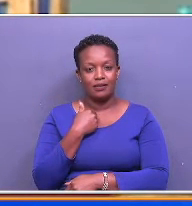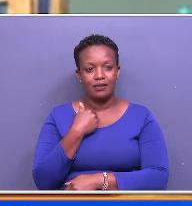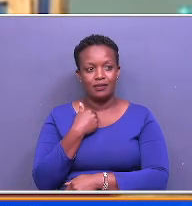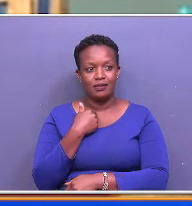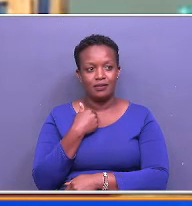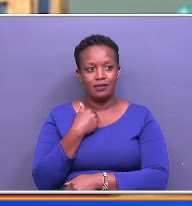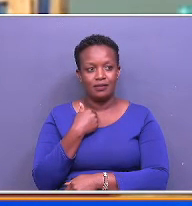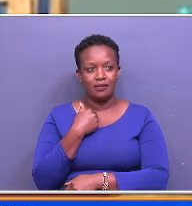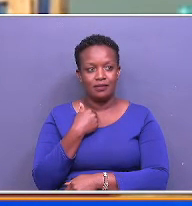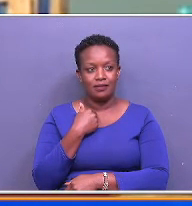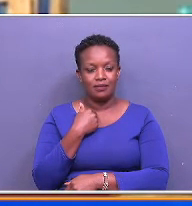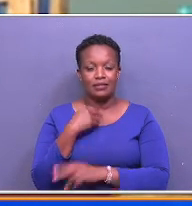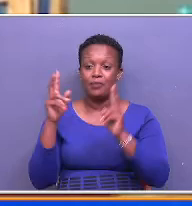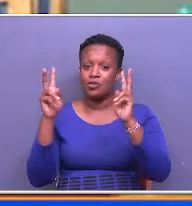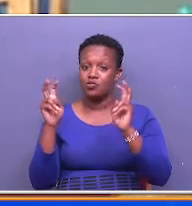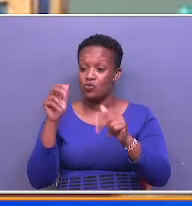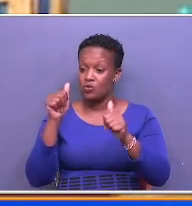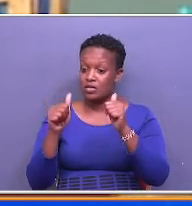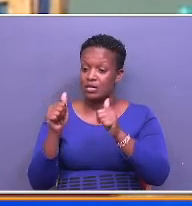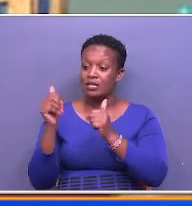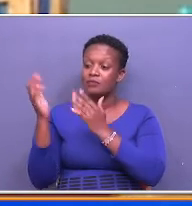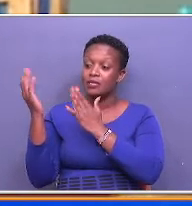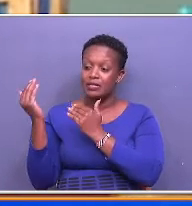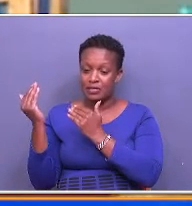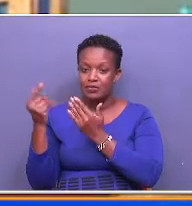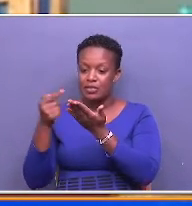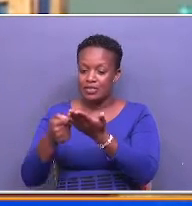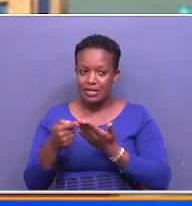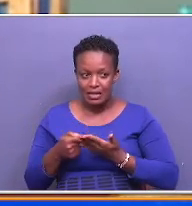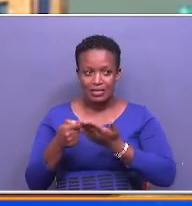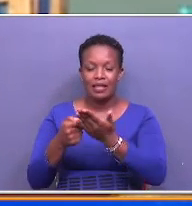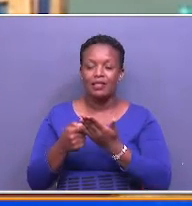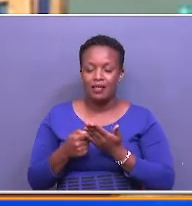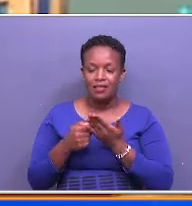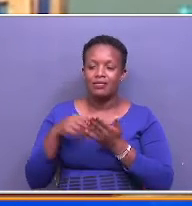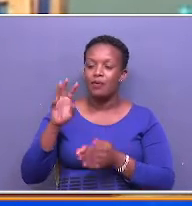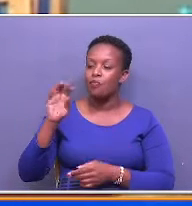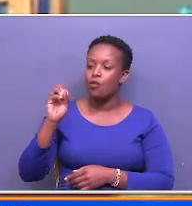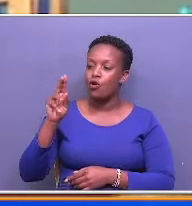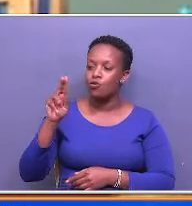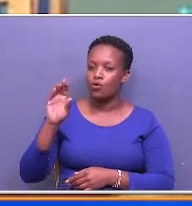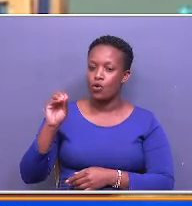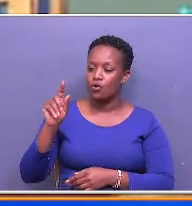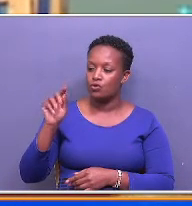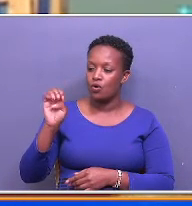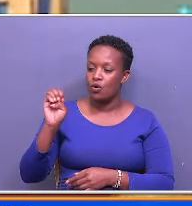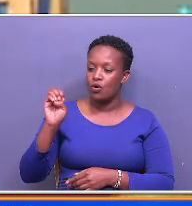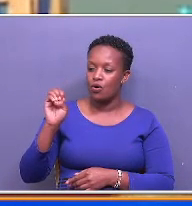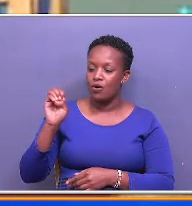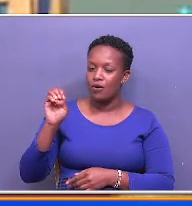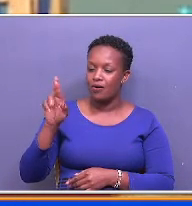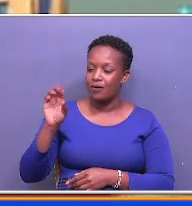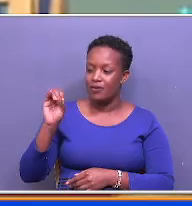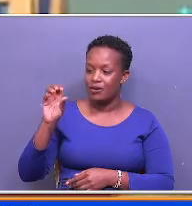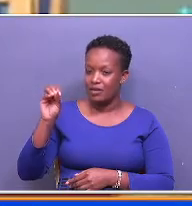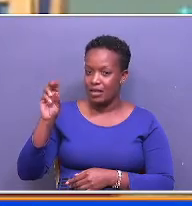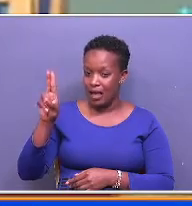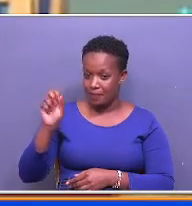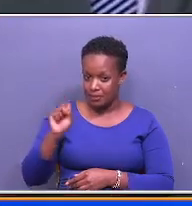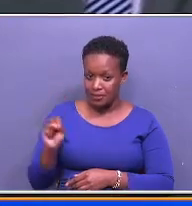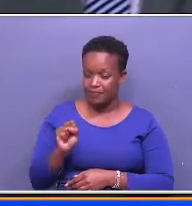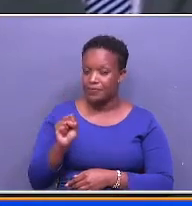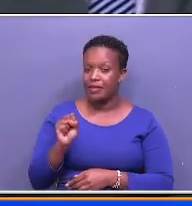it needs to be discussed. What is the nature of this moratorium? It is for how many days? What are the reasons? The church again must step